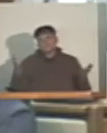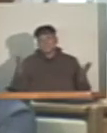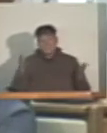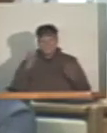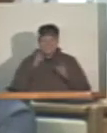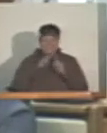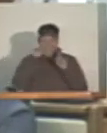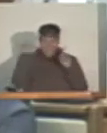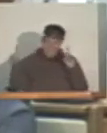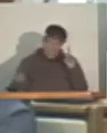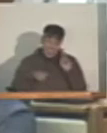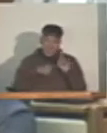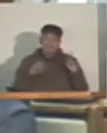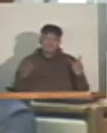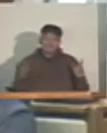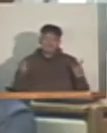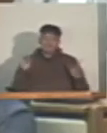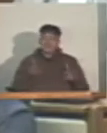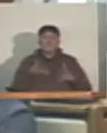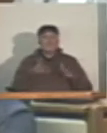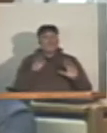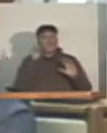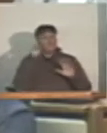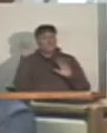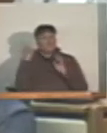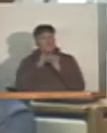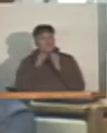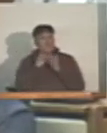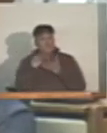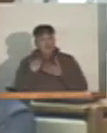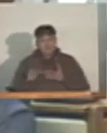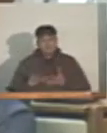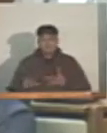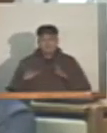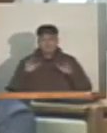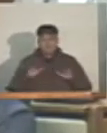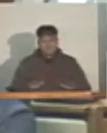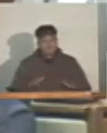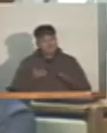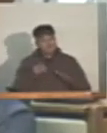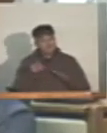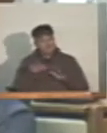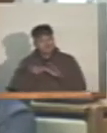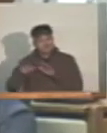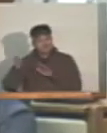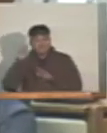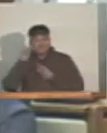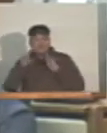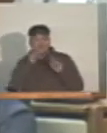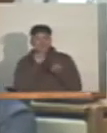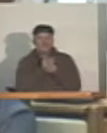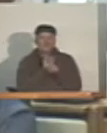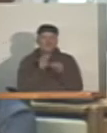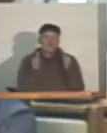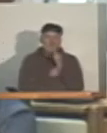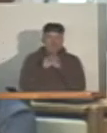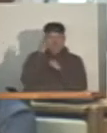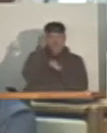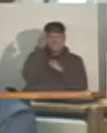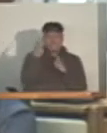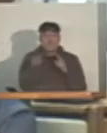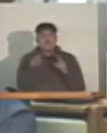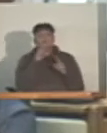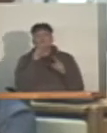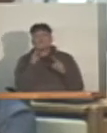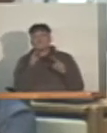negotiating cycles that allow for compensation settlement for persons employed to the government to